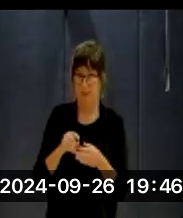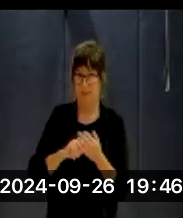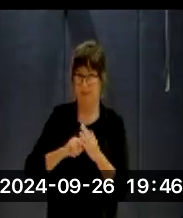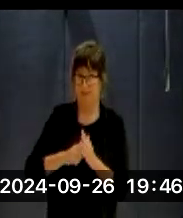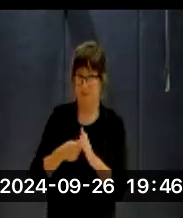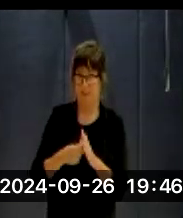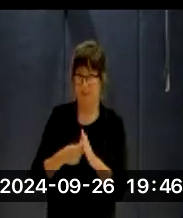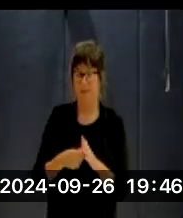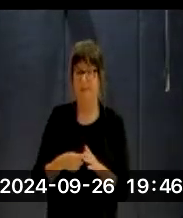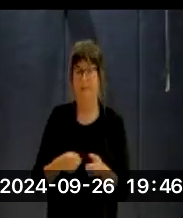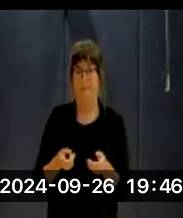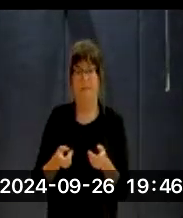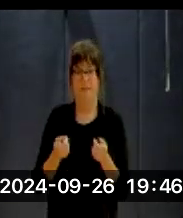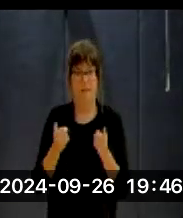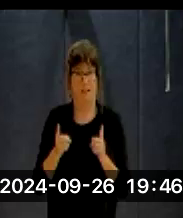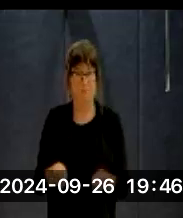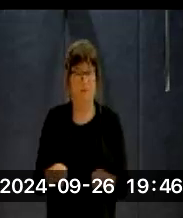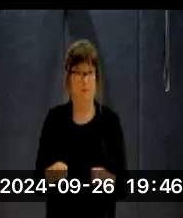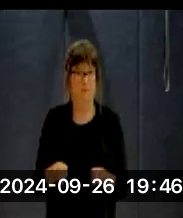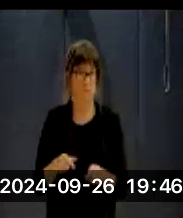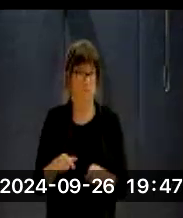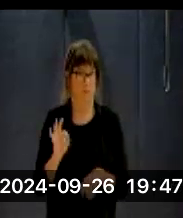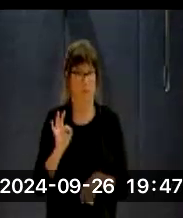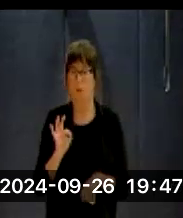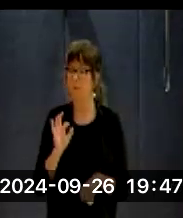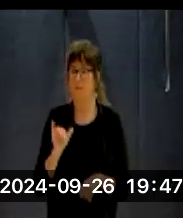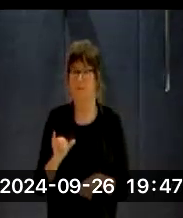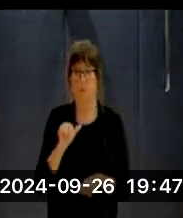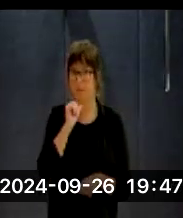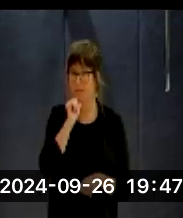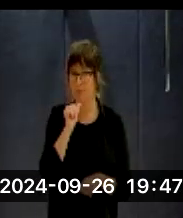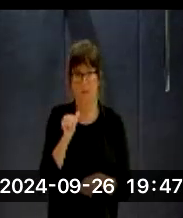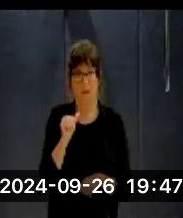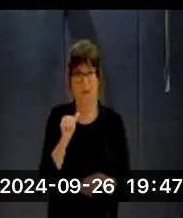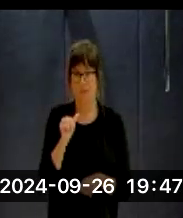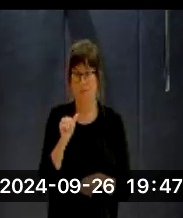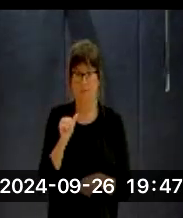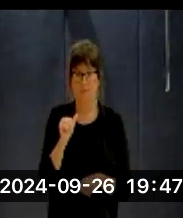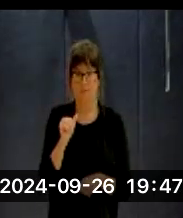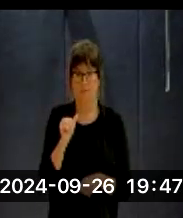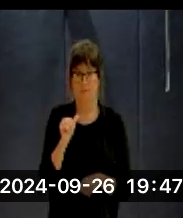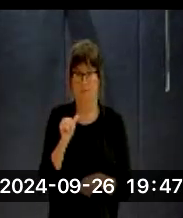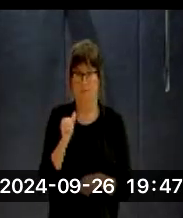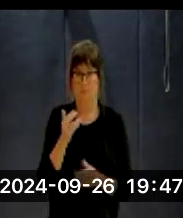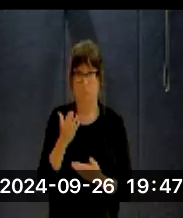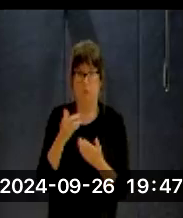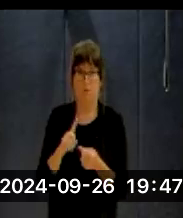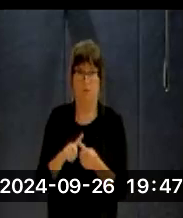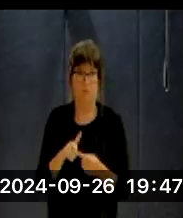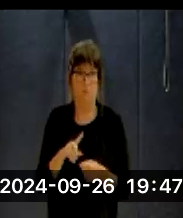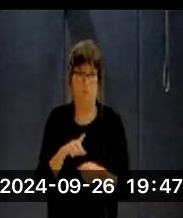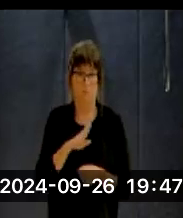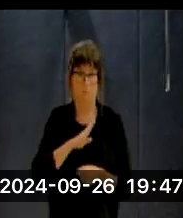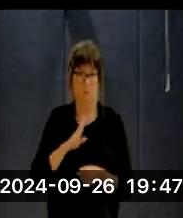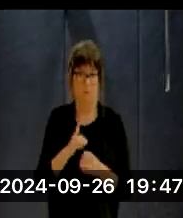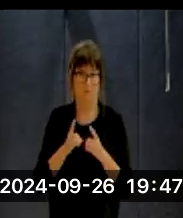I came to learn that it was not brought to the board district's attention. And in fact,